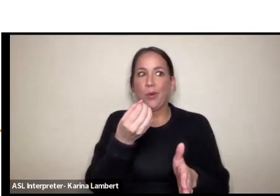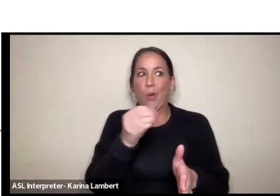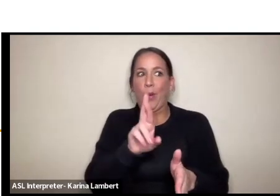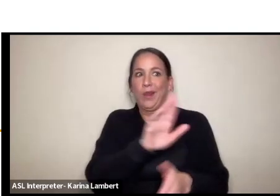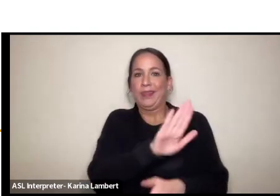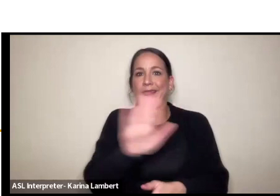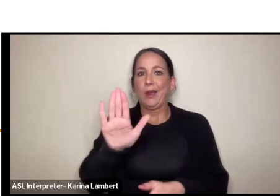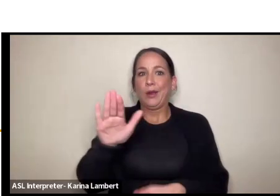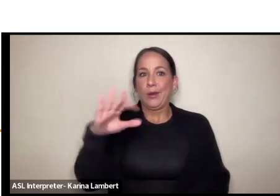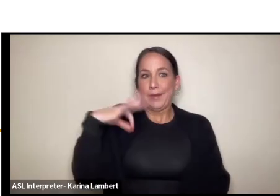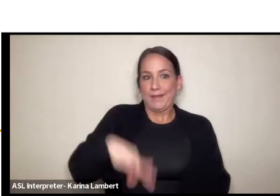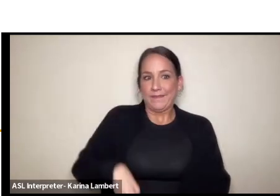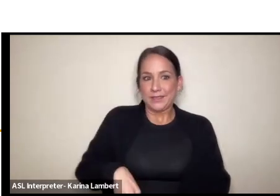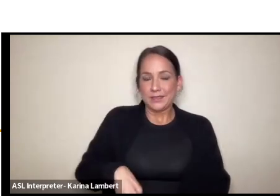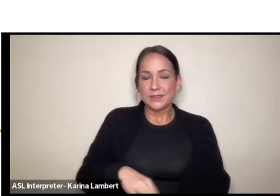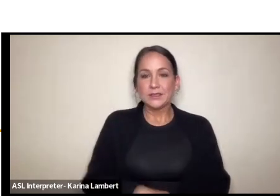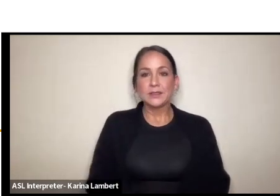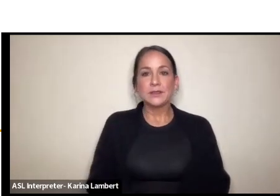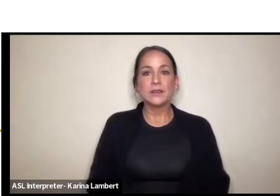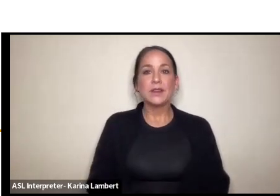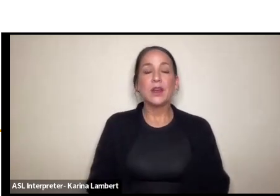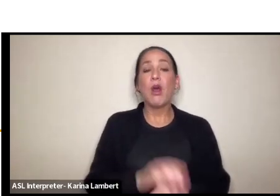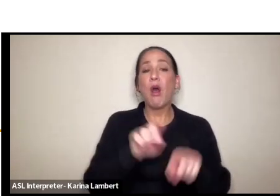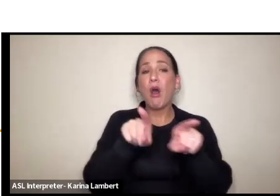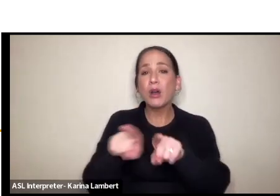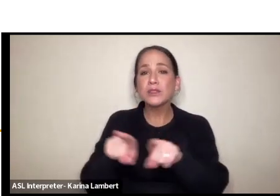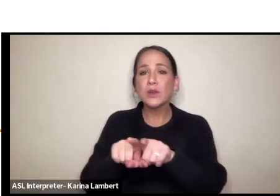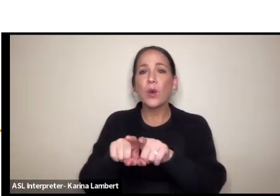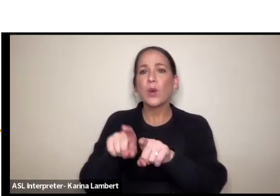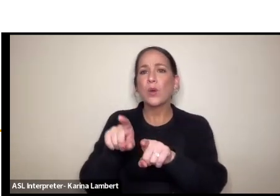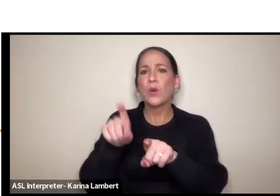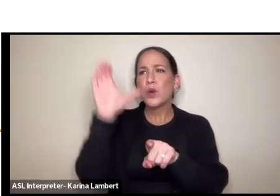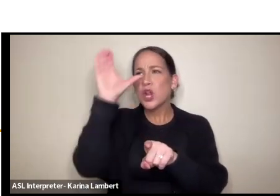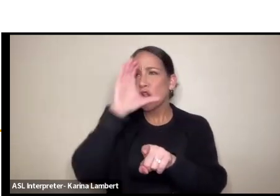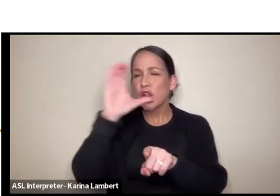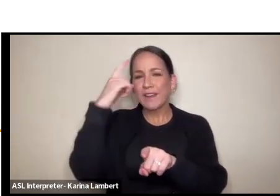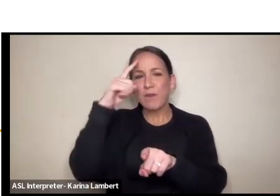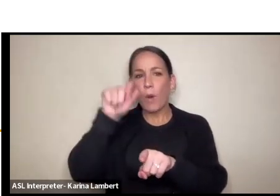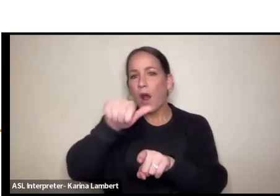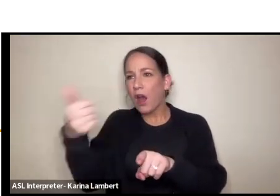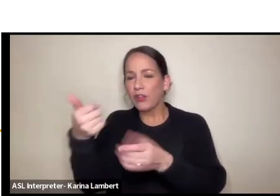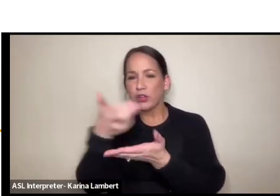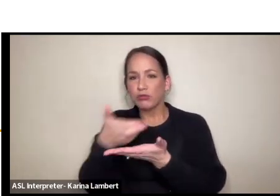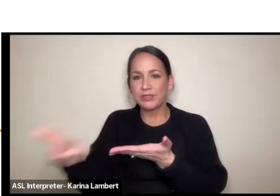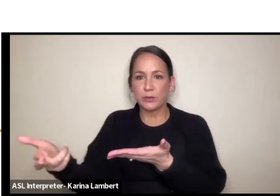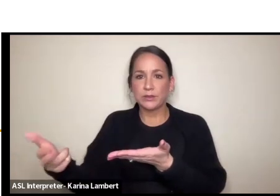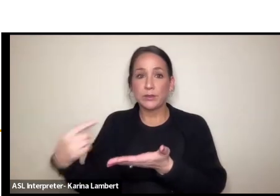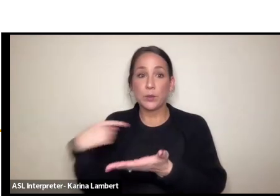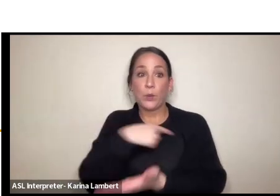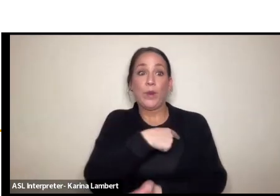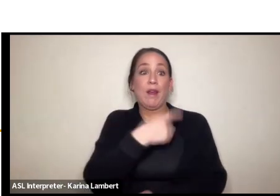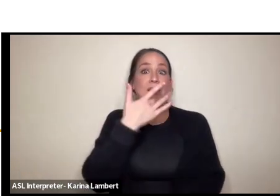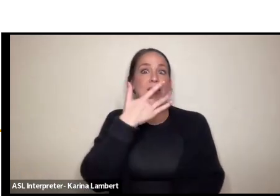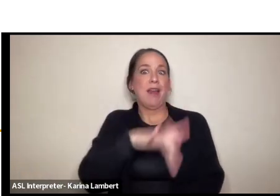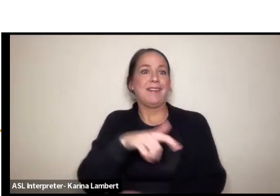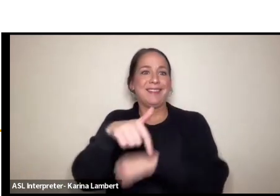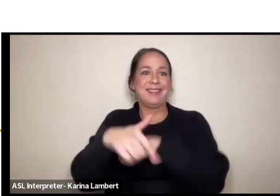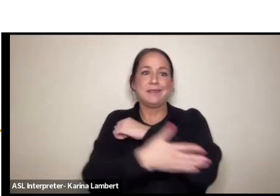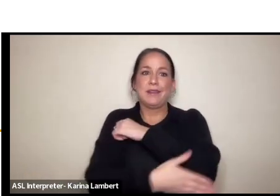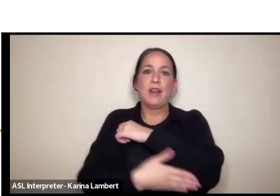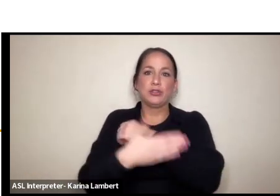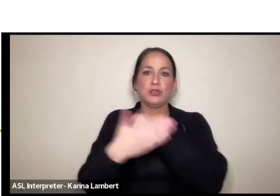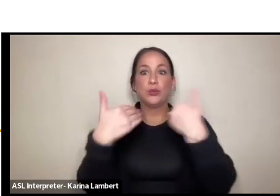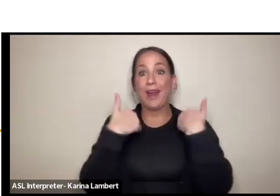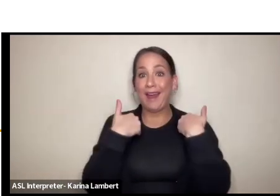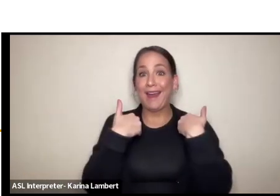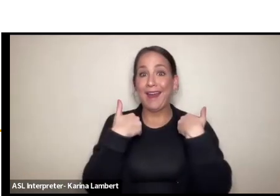benefits. And we're looking also at other resources. We've been fortunate in this country to have